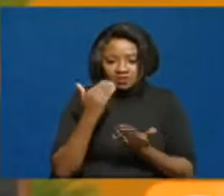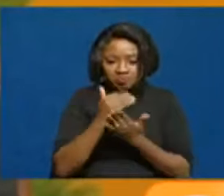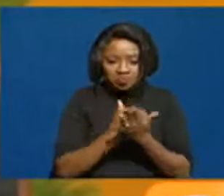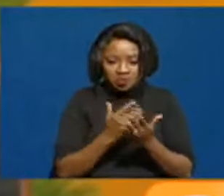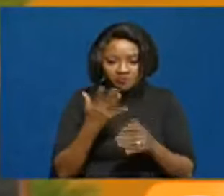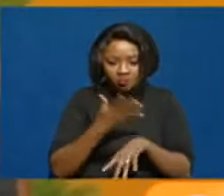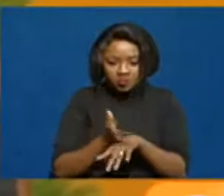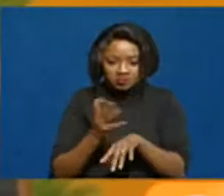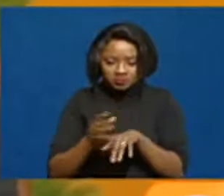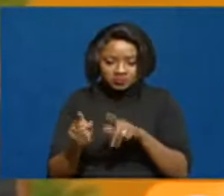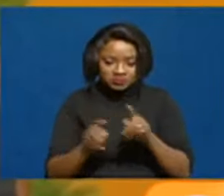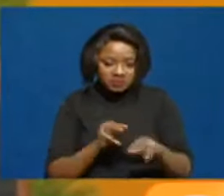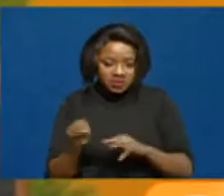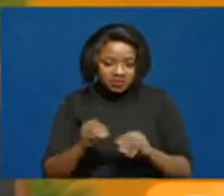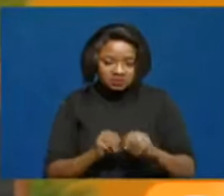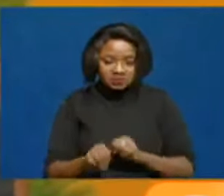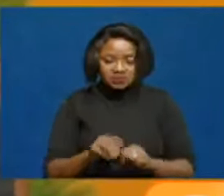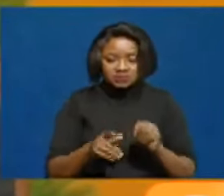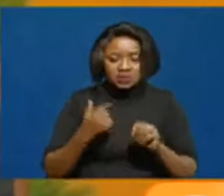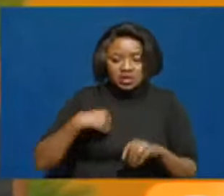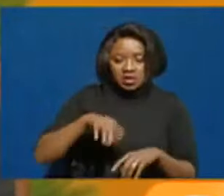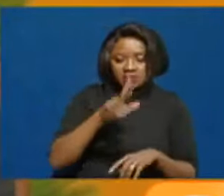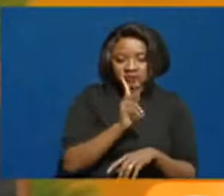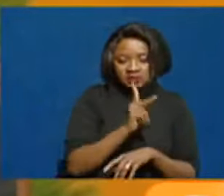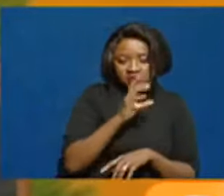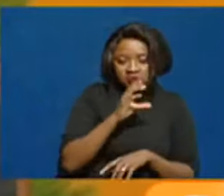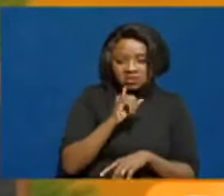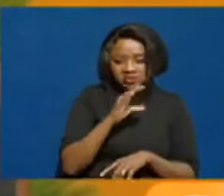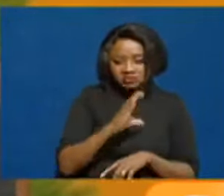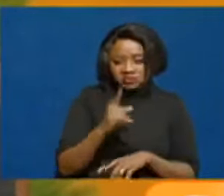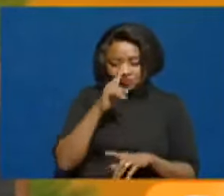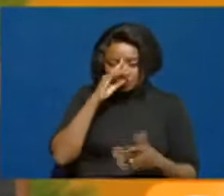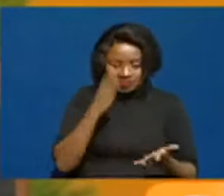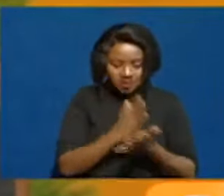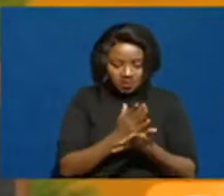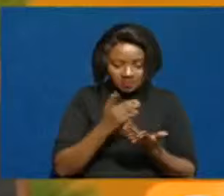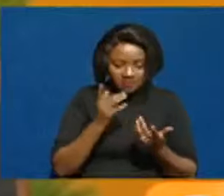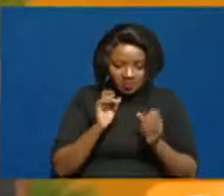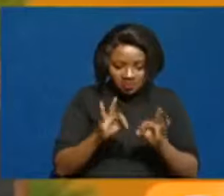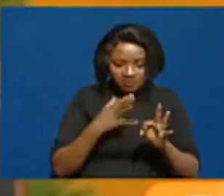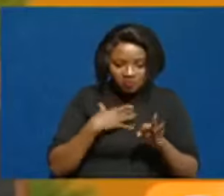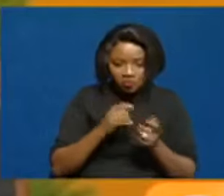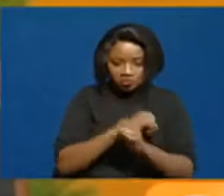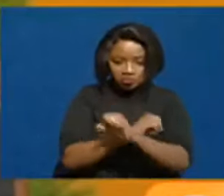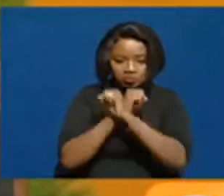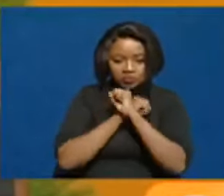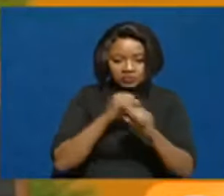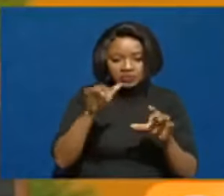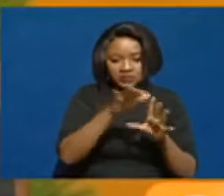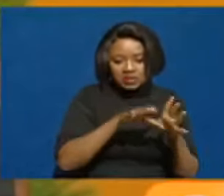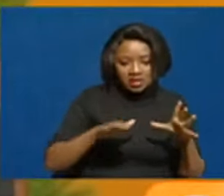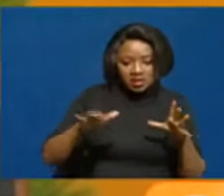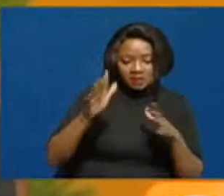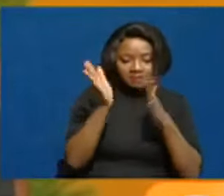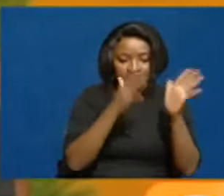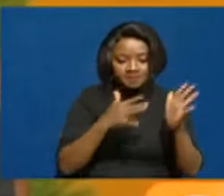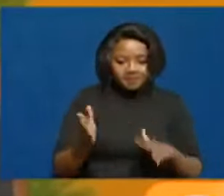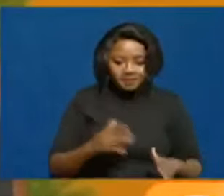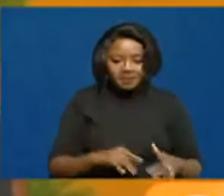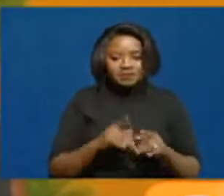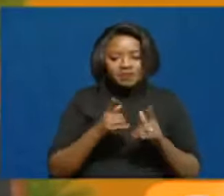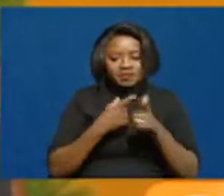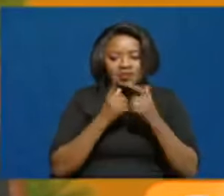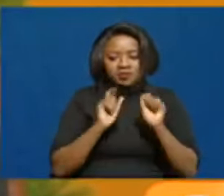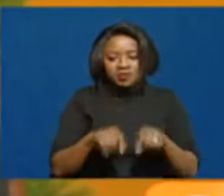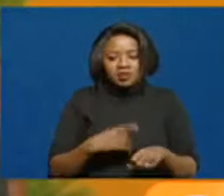SWIFT. At KCIC, we truly believe that the fight against climate change can be won at the intersection of